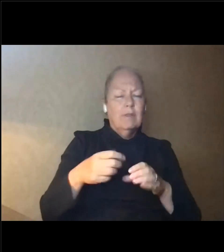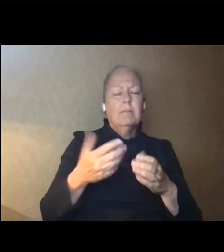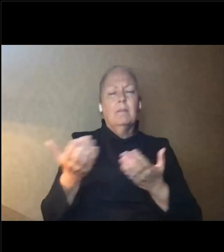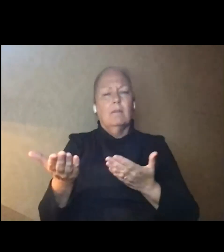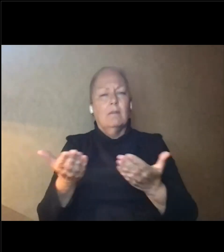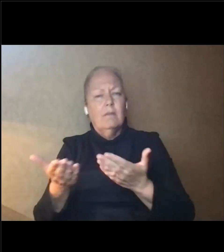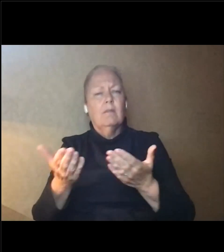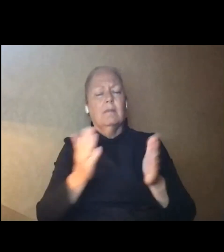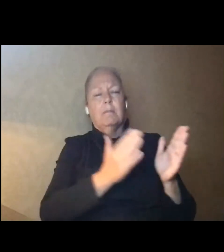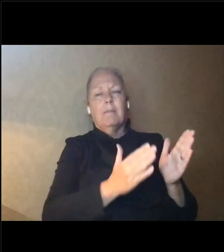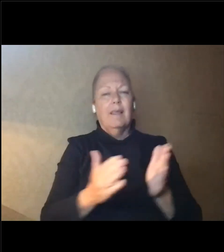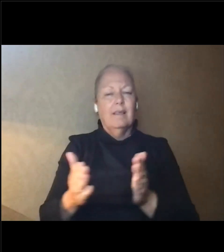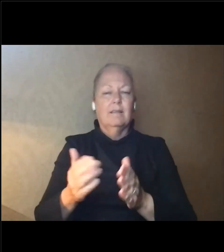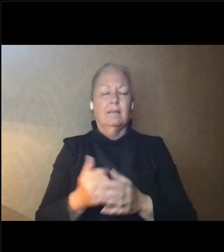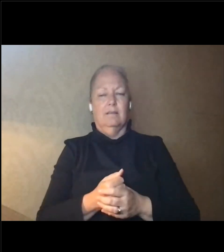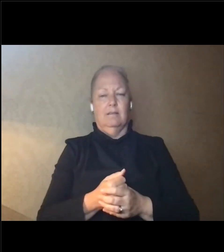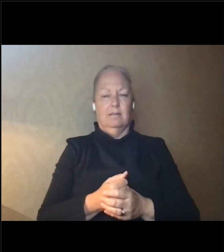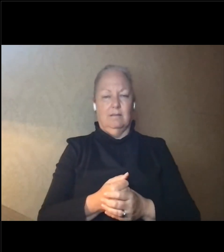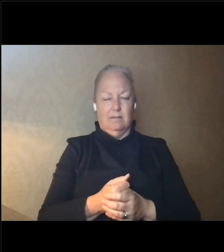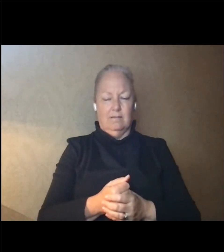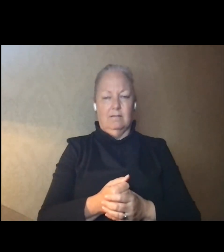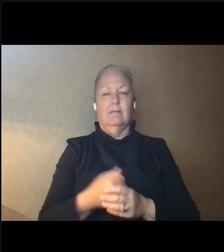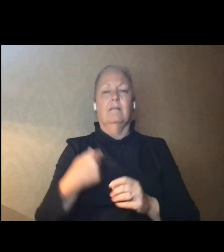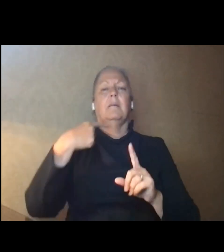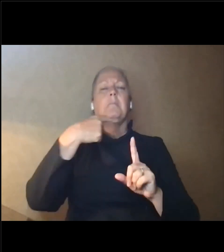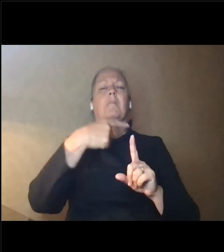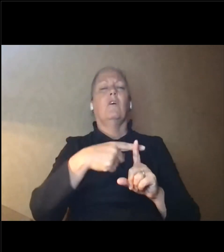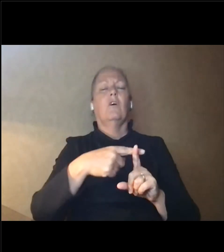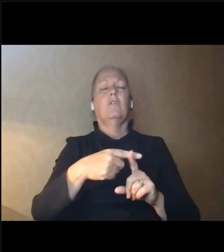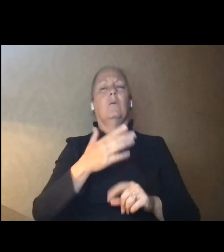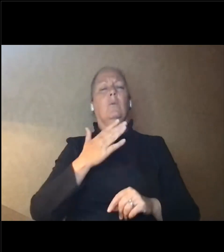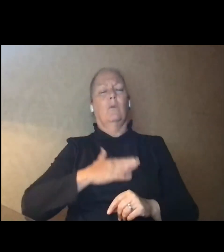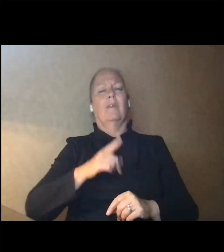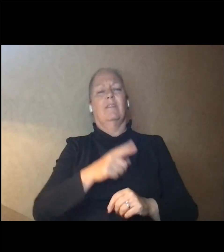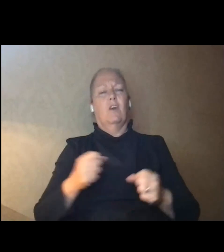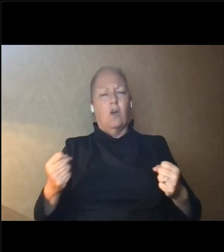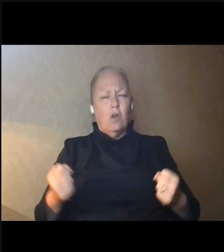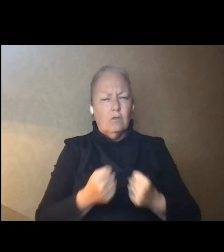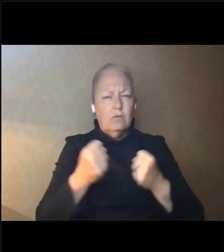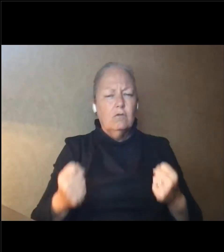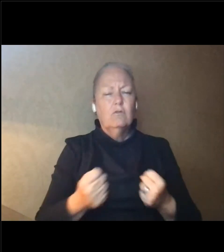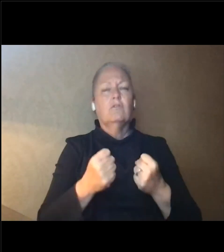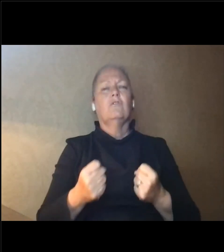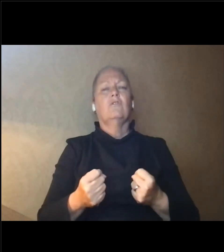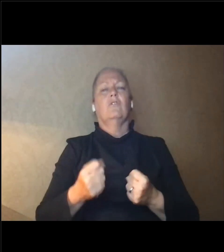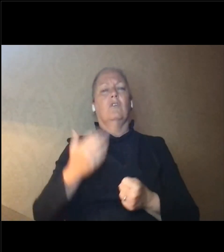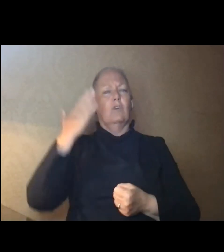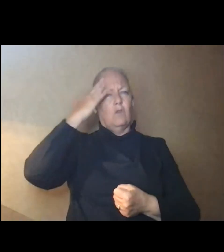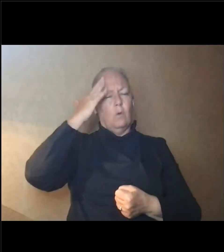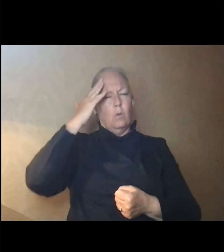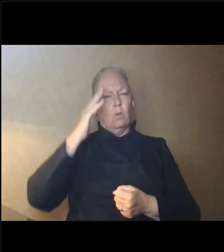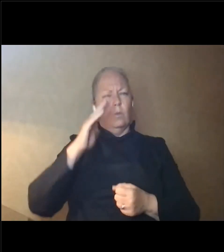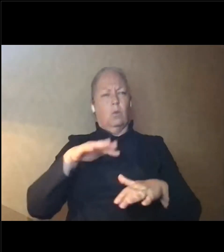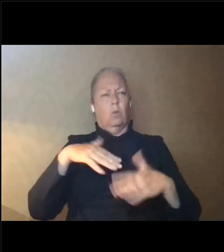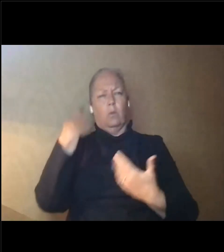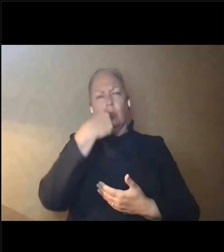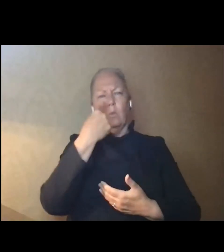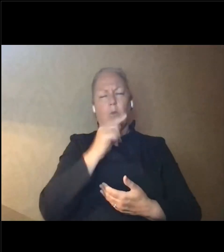then methods for overseeing implementation of actions and establishing accountability. But we